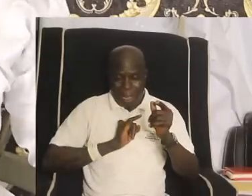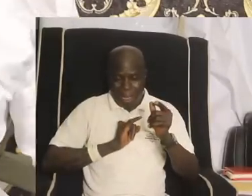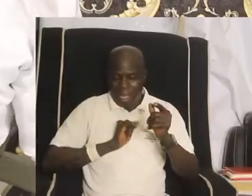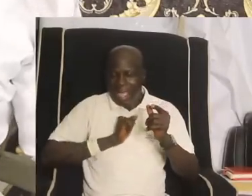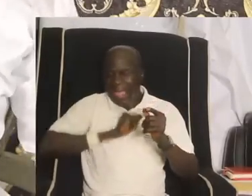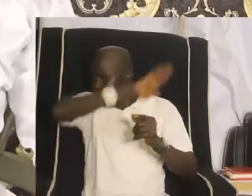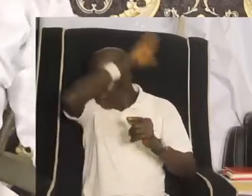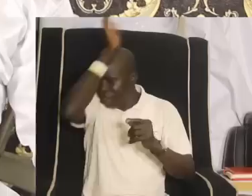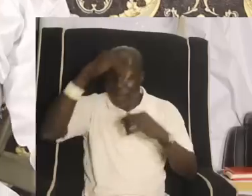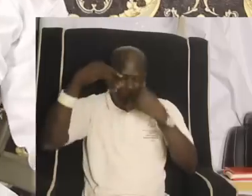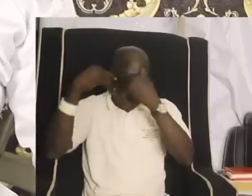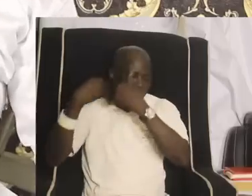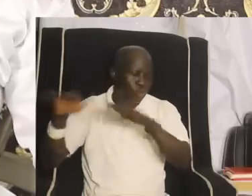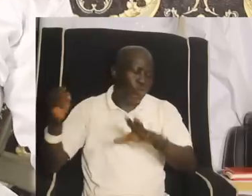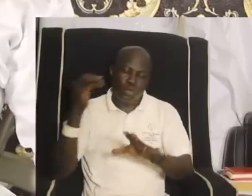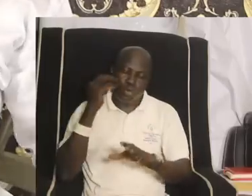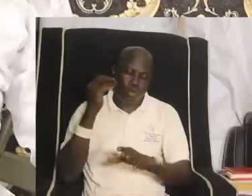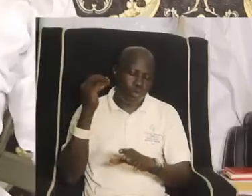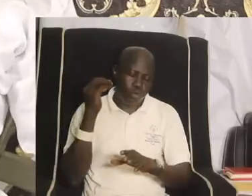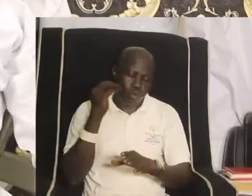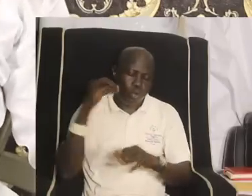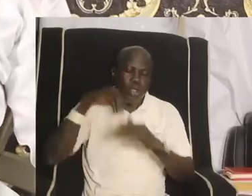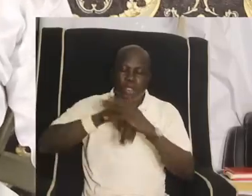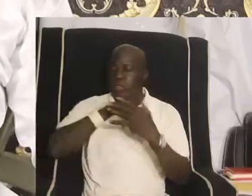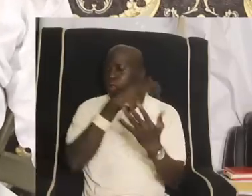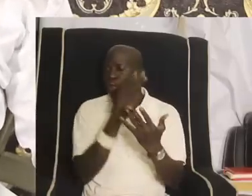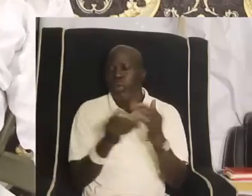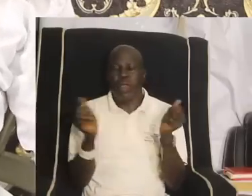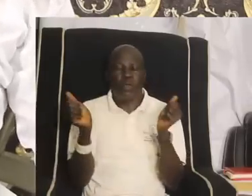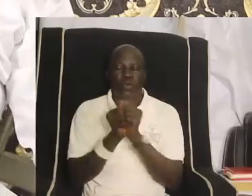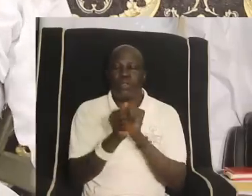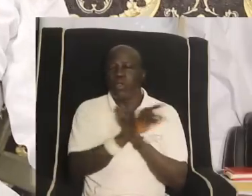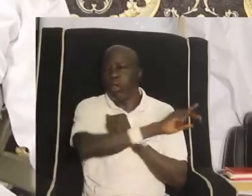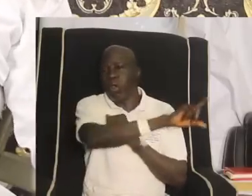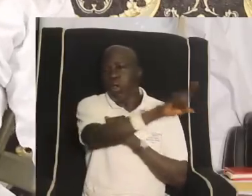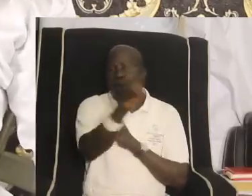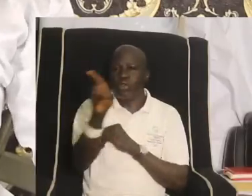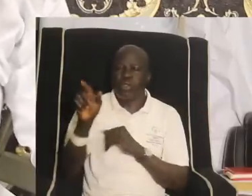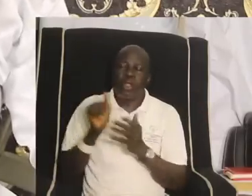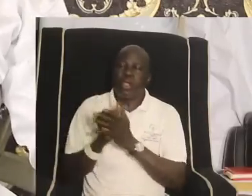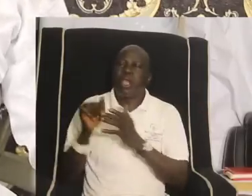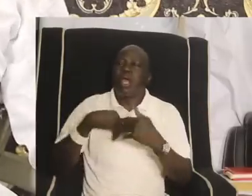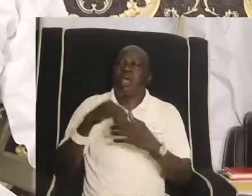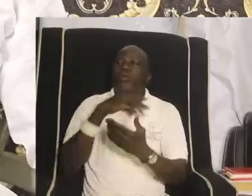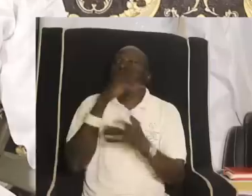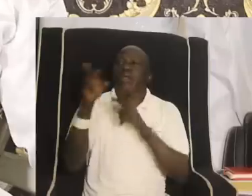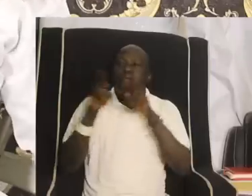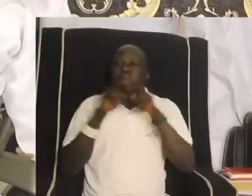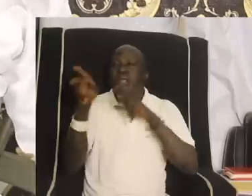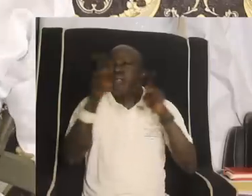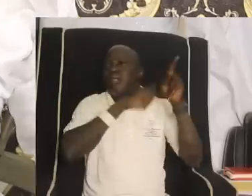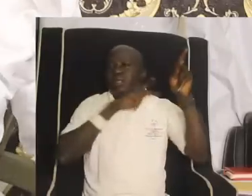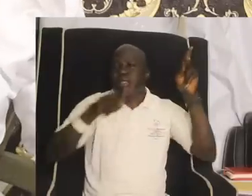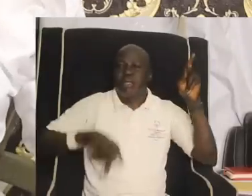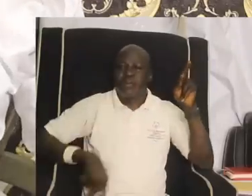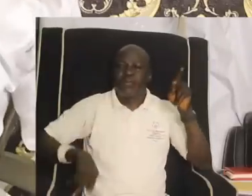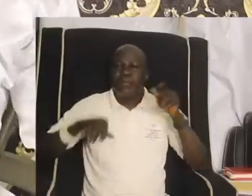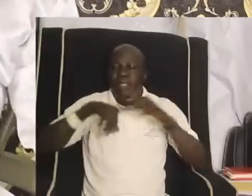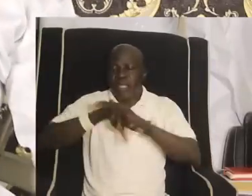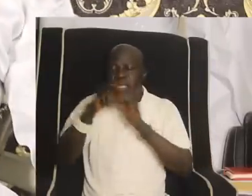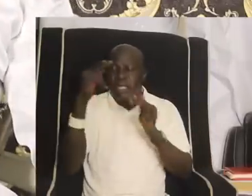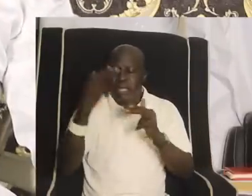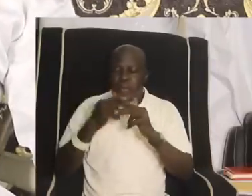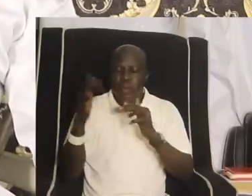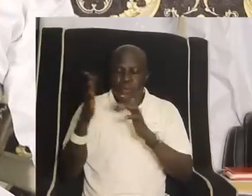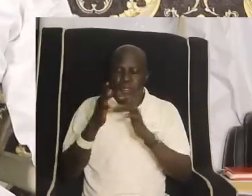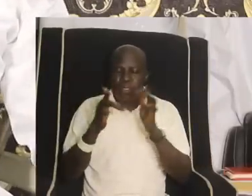not home. This is where we choose. You reign as king. In the name of Jesus. As I fire your symbol